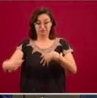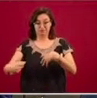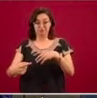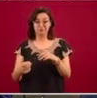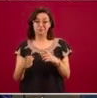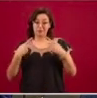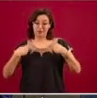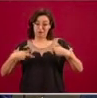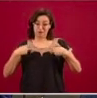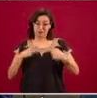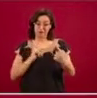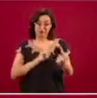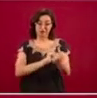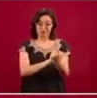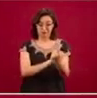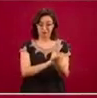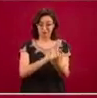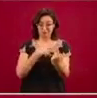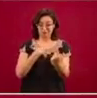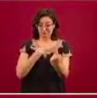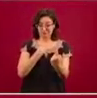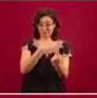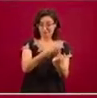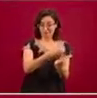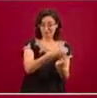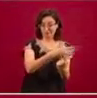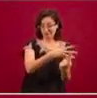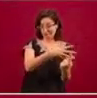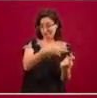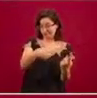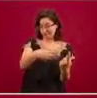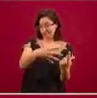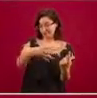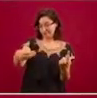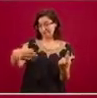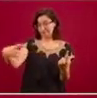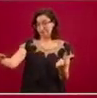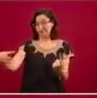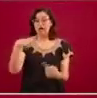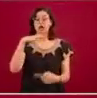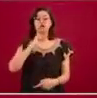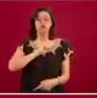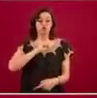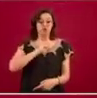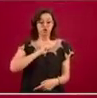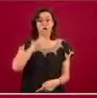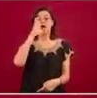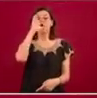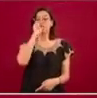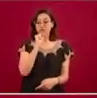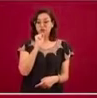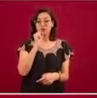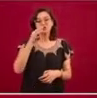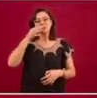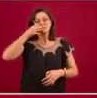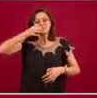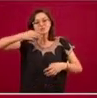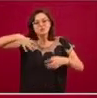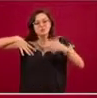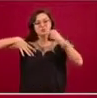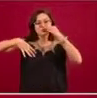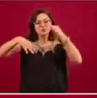We know this disease is transmitted from one person to another person, from an infected patient to a healthy person, by coughing,